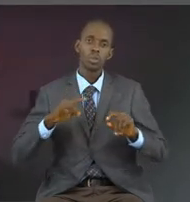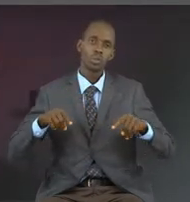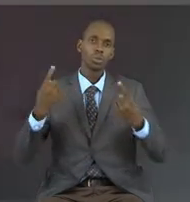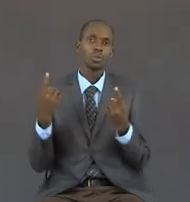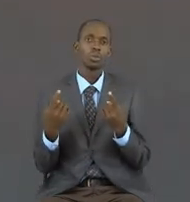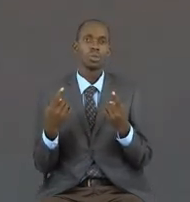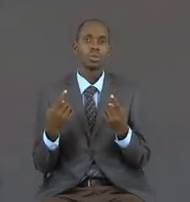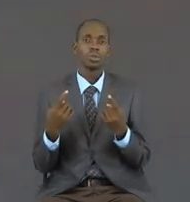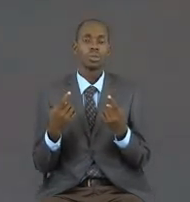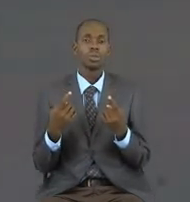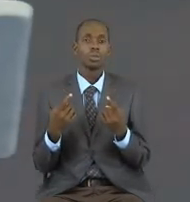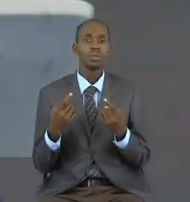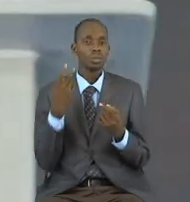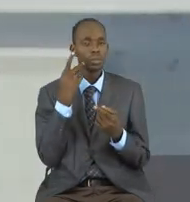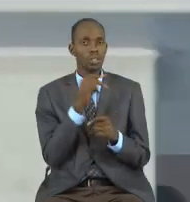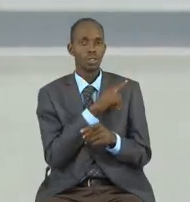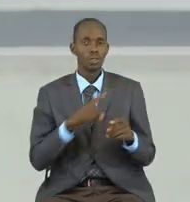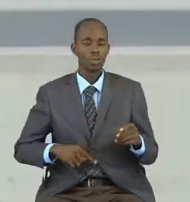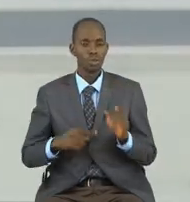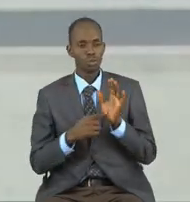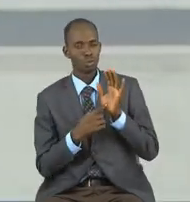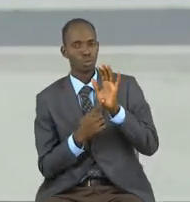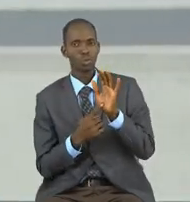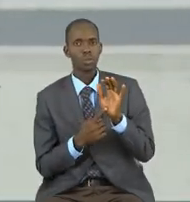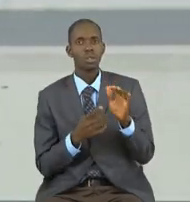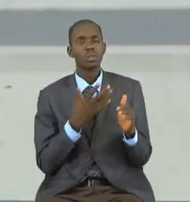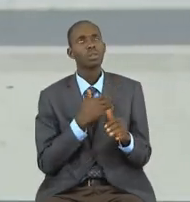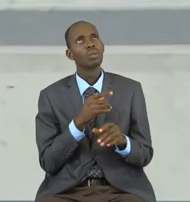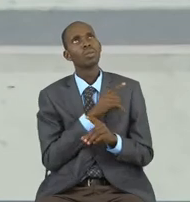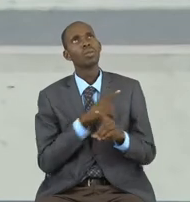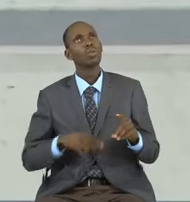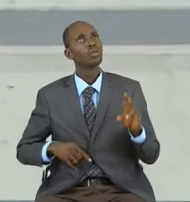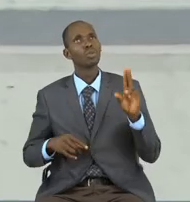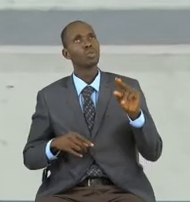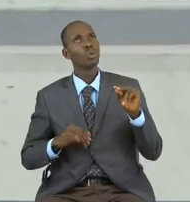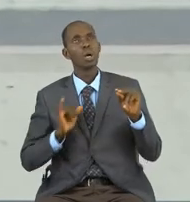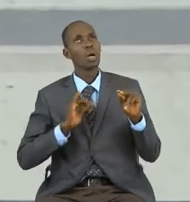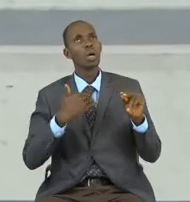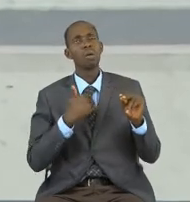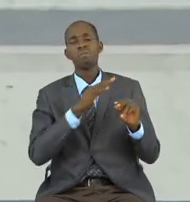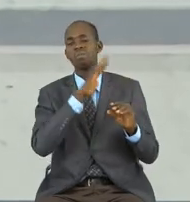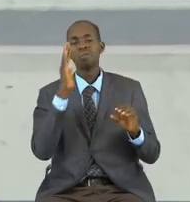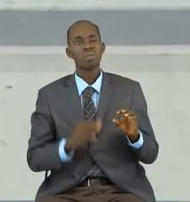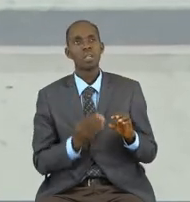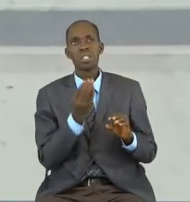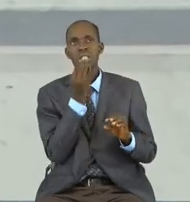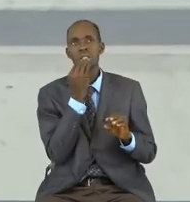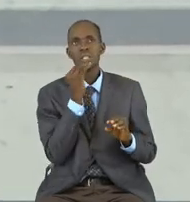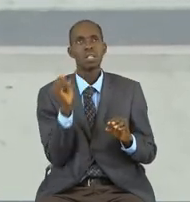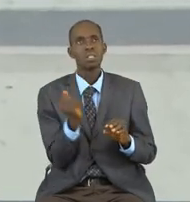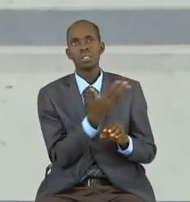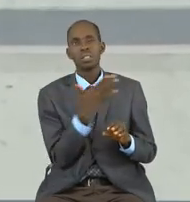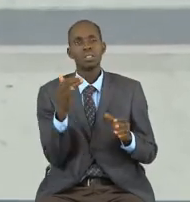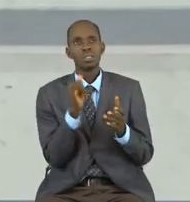Lord revealed to me. I said, no, Lord, I've never taken anything that is